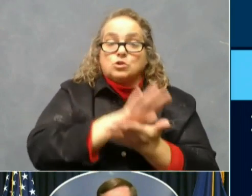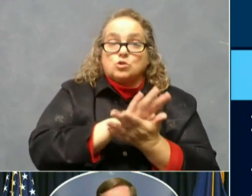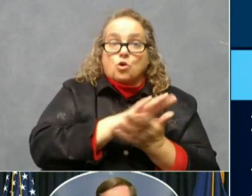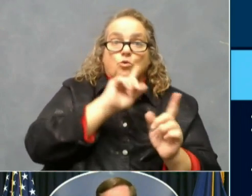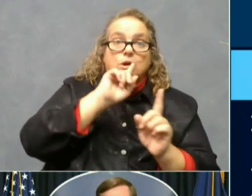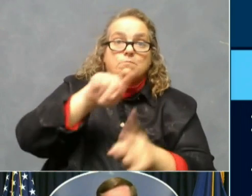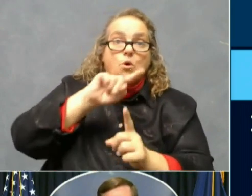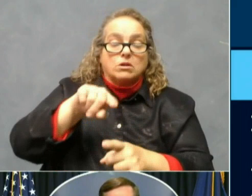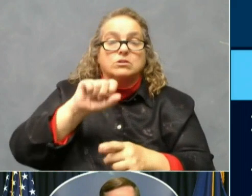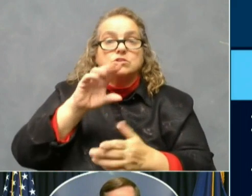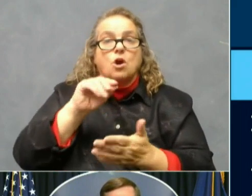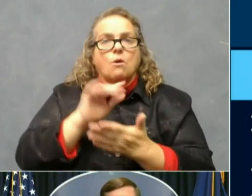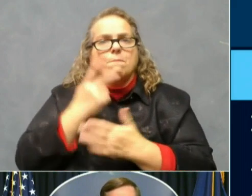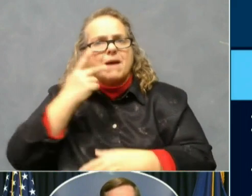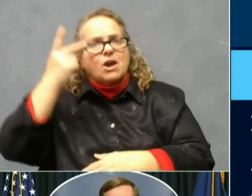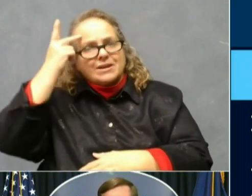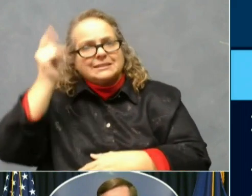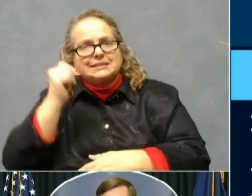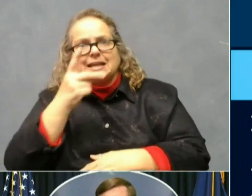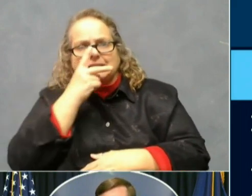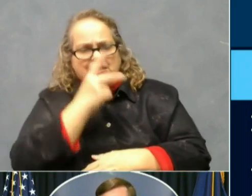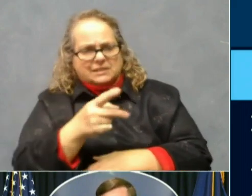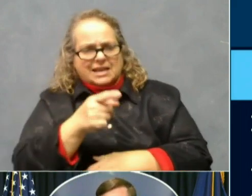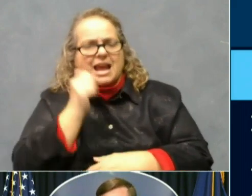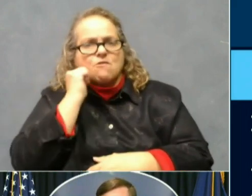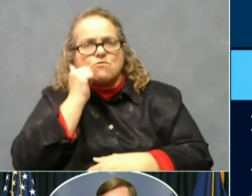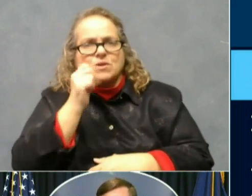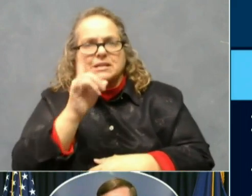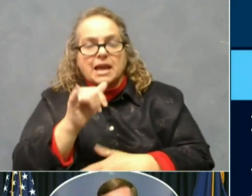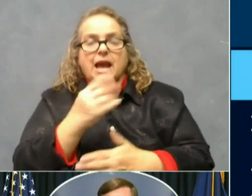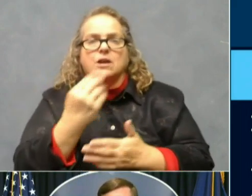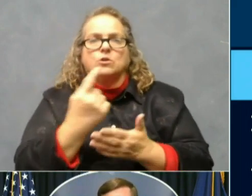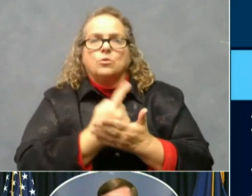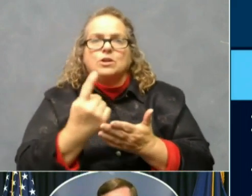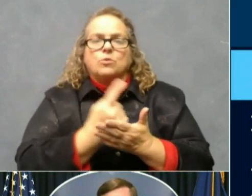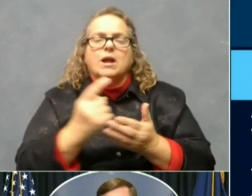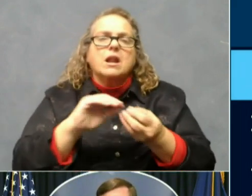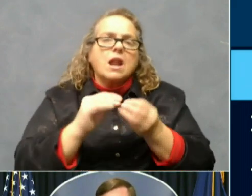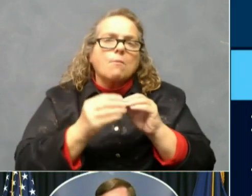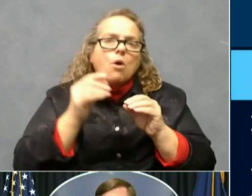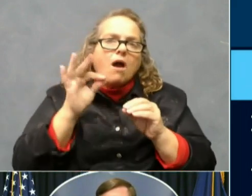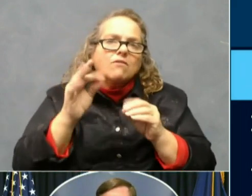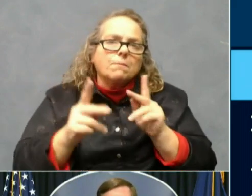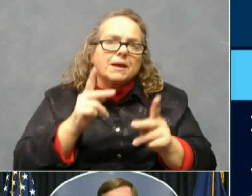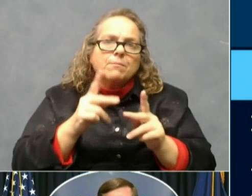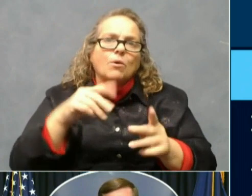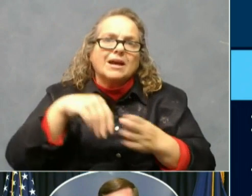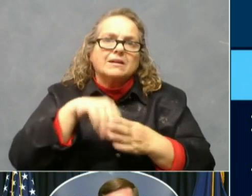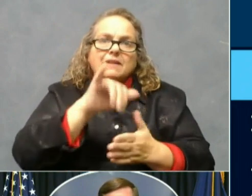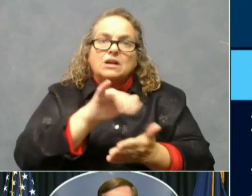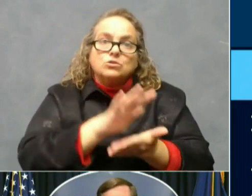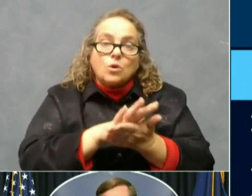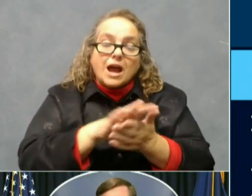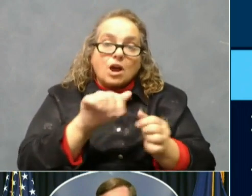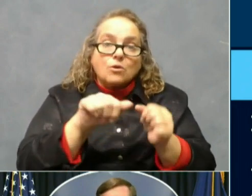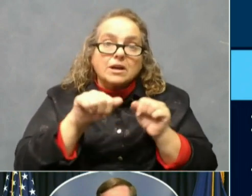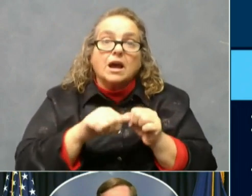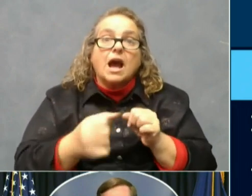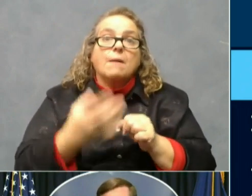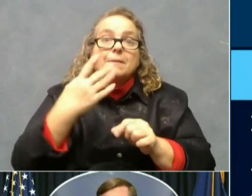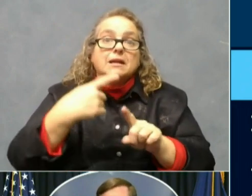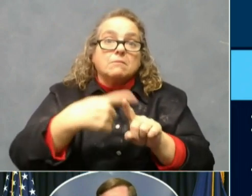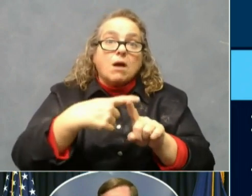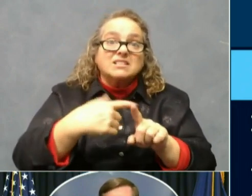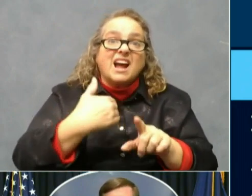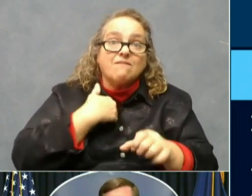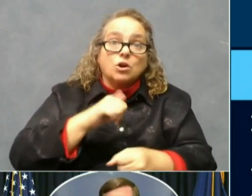can see in real time, day to day and week to week, number of positive tests, number of quarantines, so that they can get